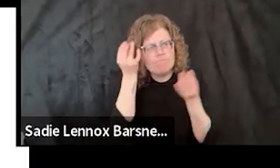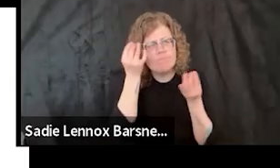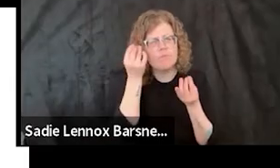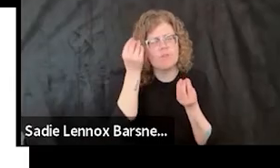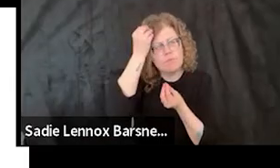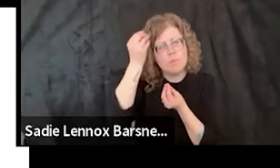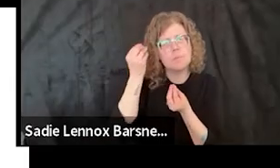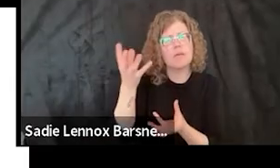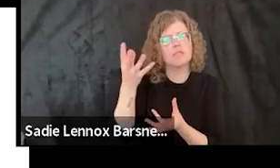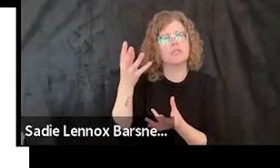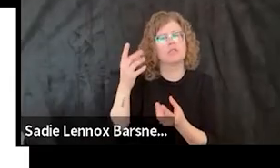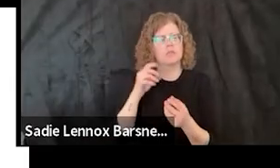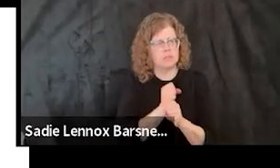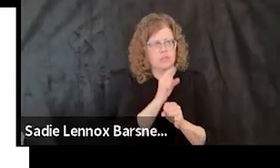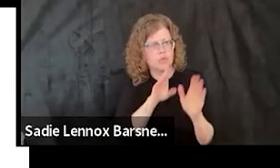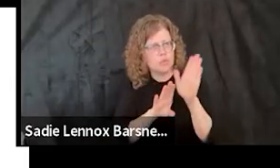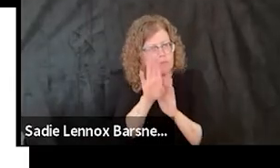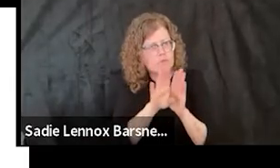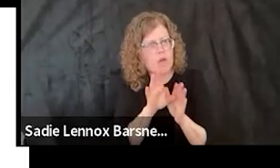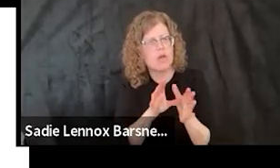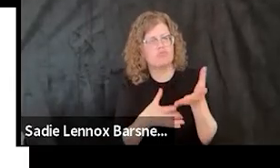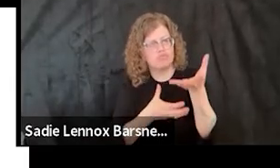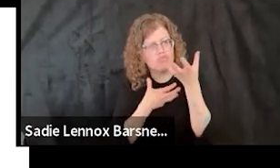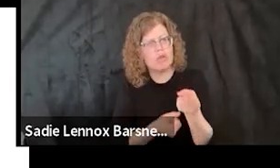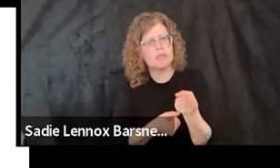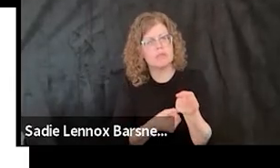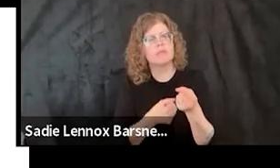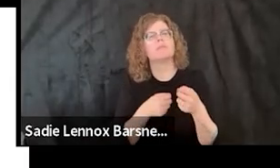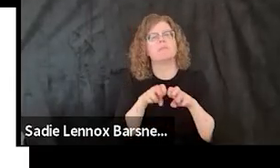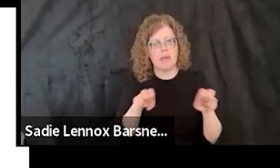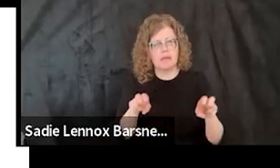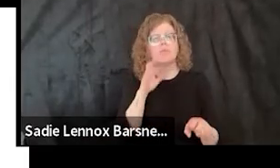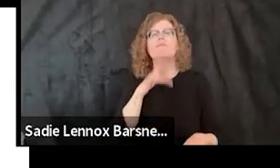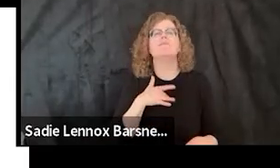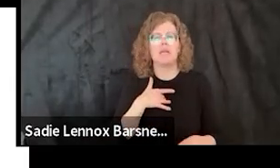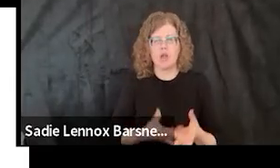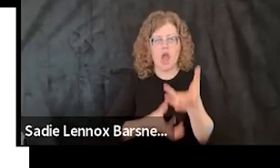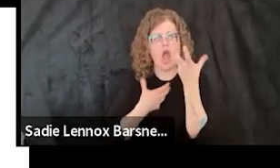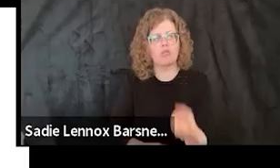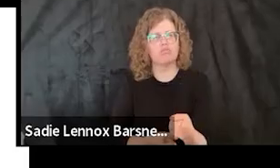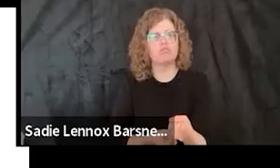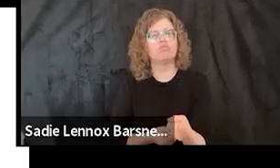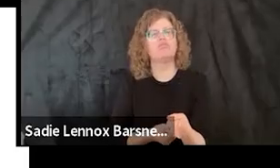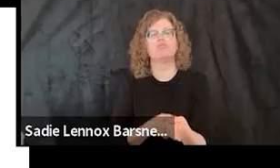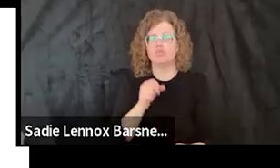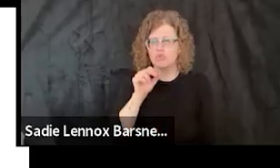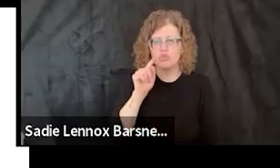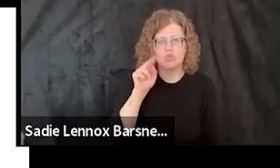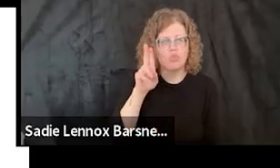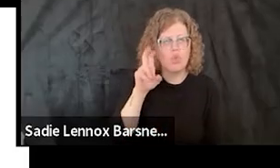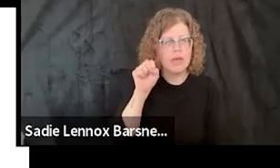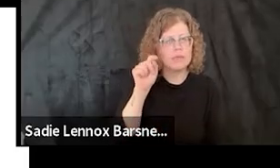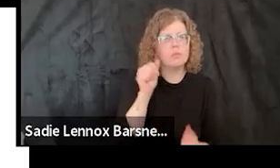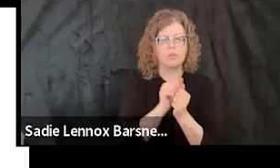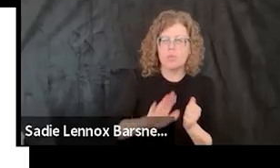overwhelming trust and confidence. The project will be completed as described and the applicant will reach their goals.